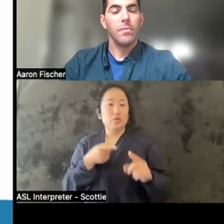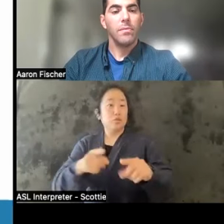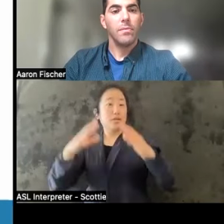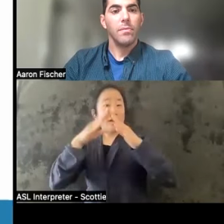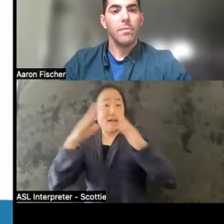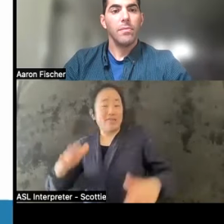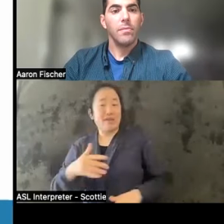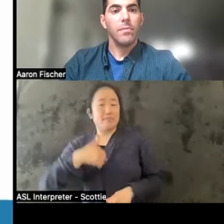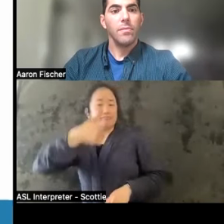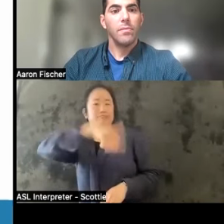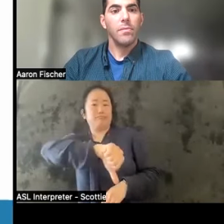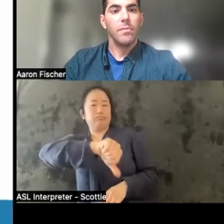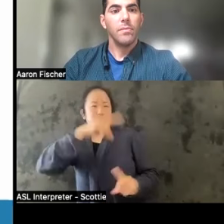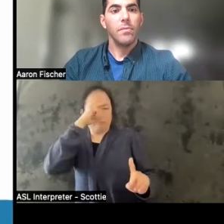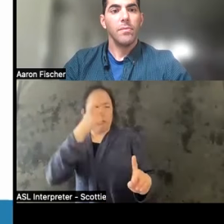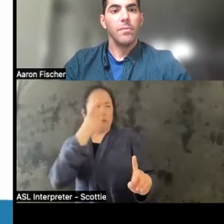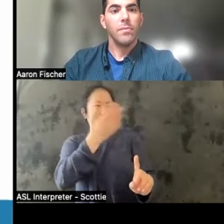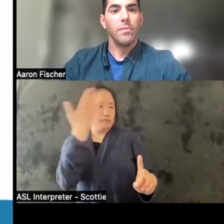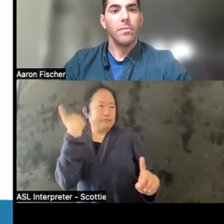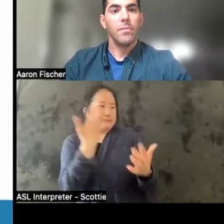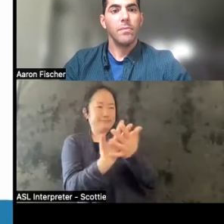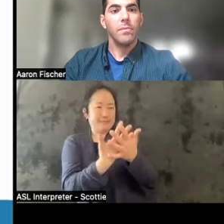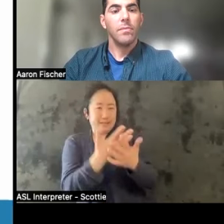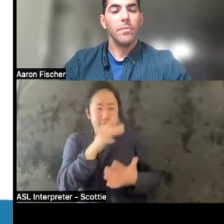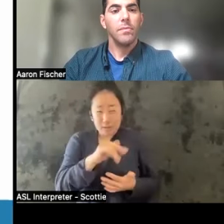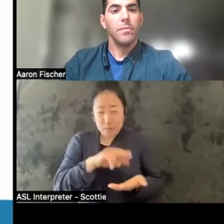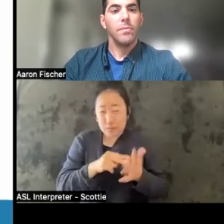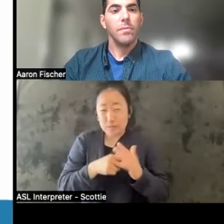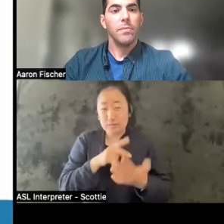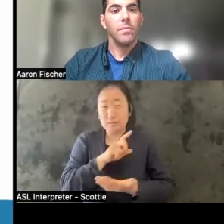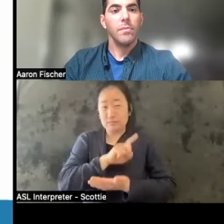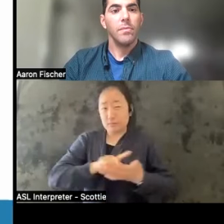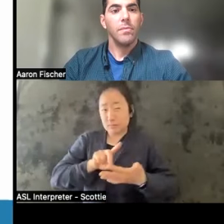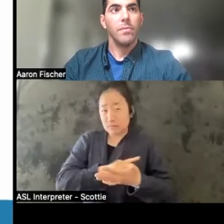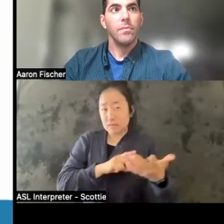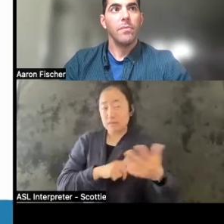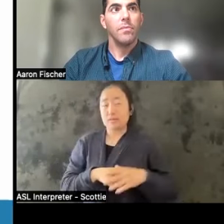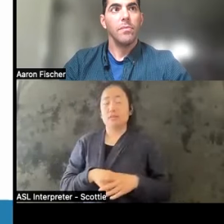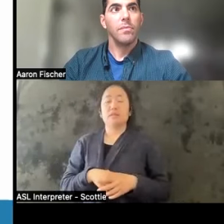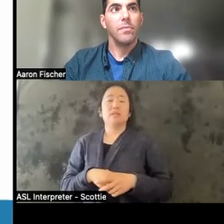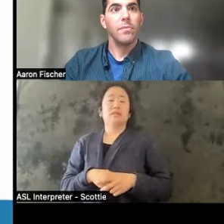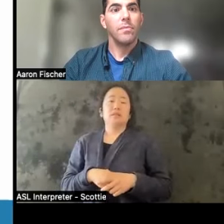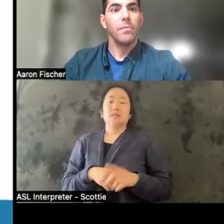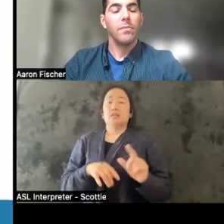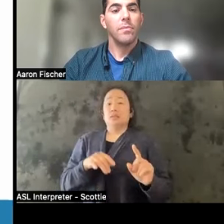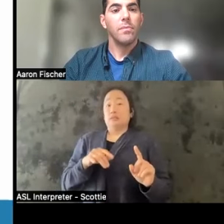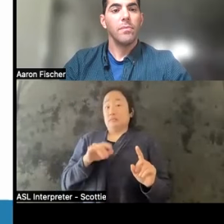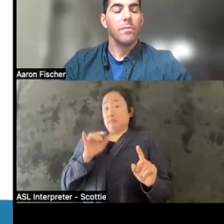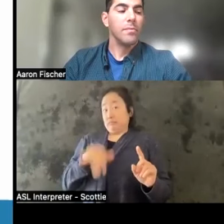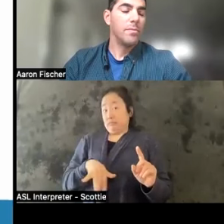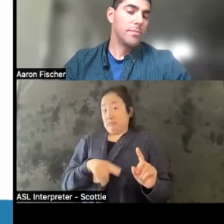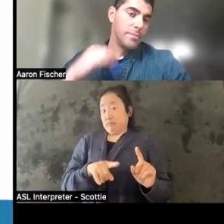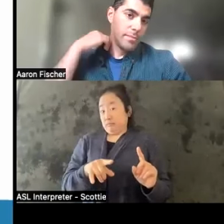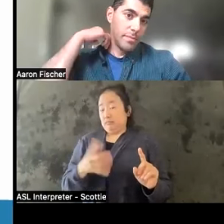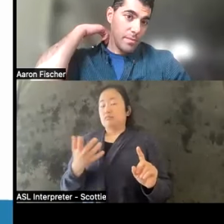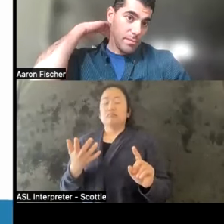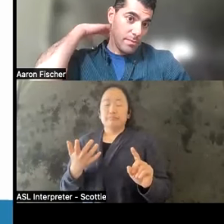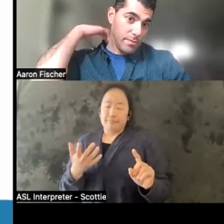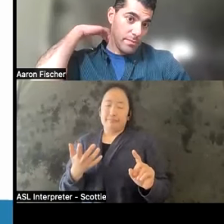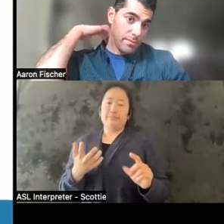because of that status. I think if so, the discrimination is perhaps